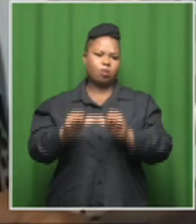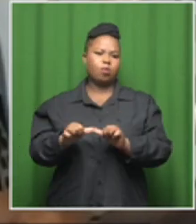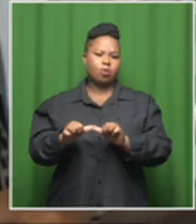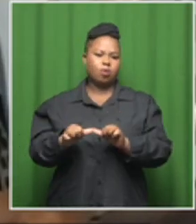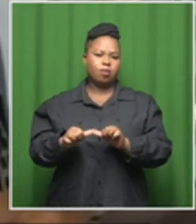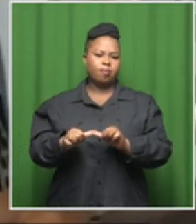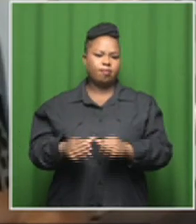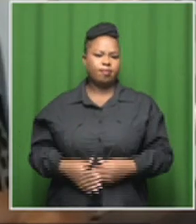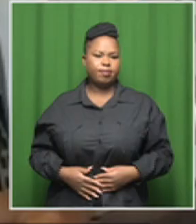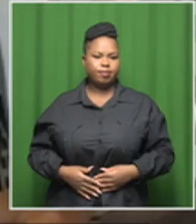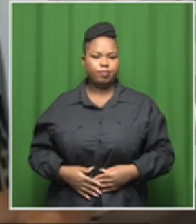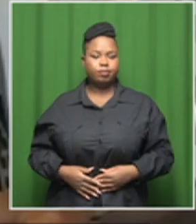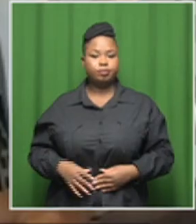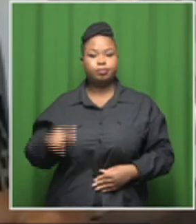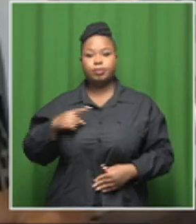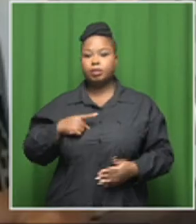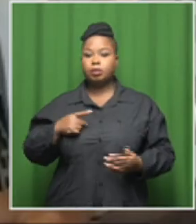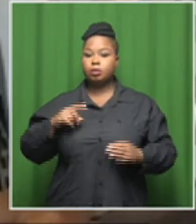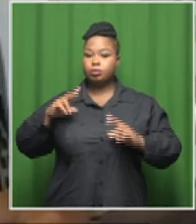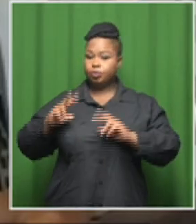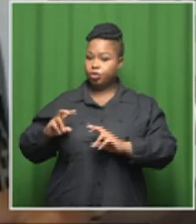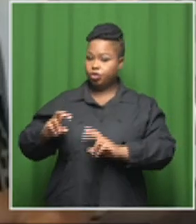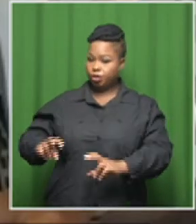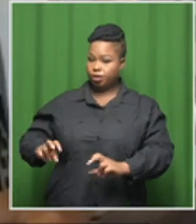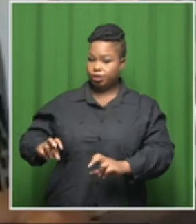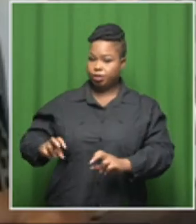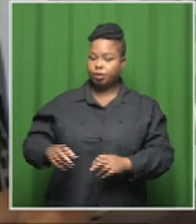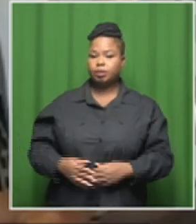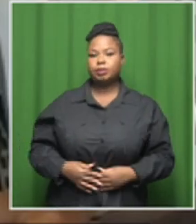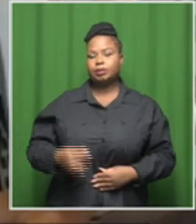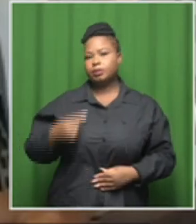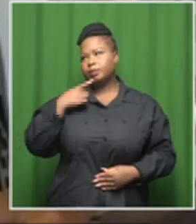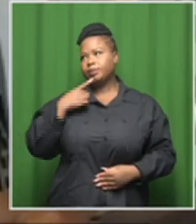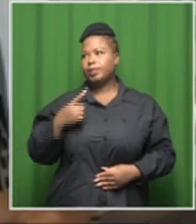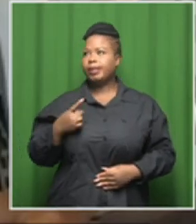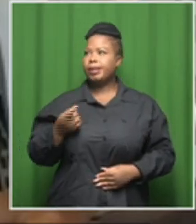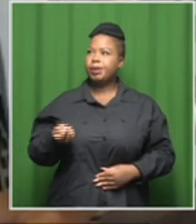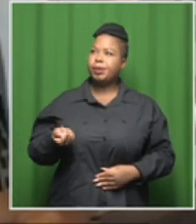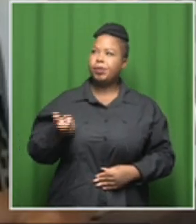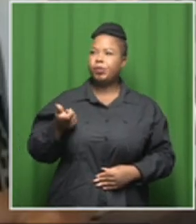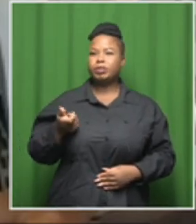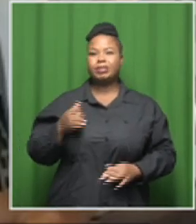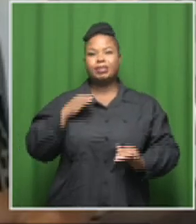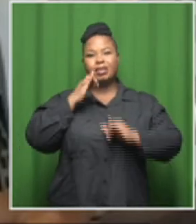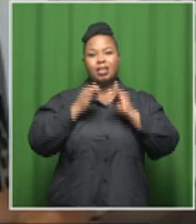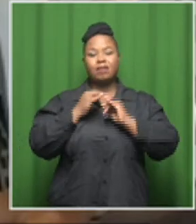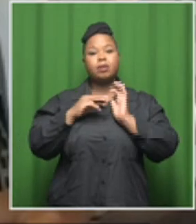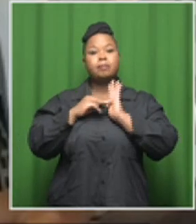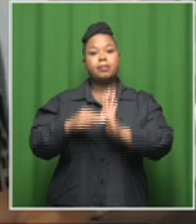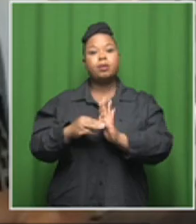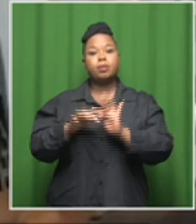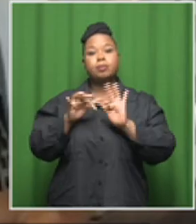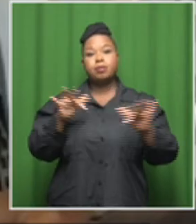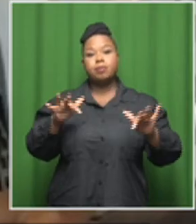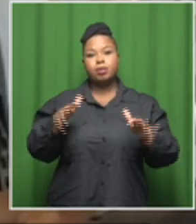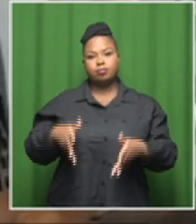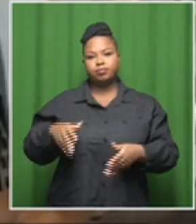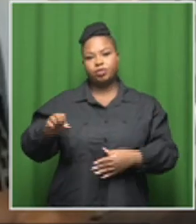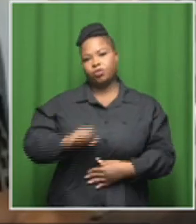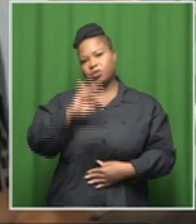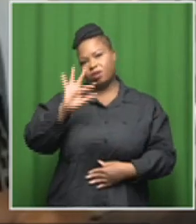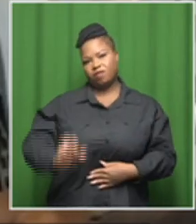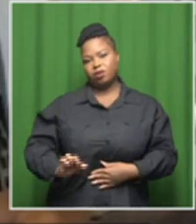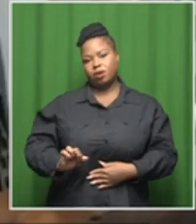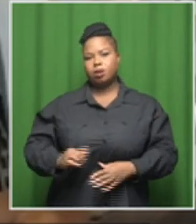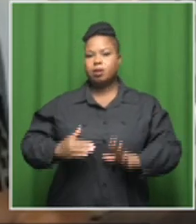It is researched and found that about 11 million people in South Africa are members